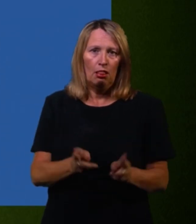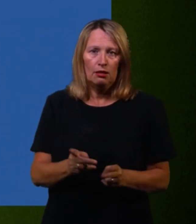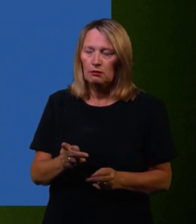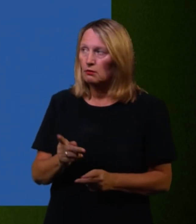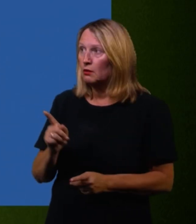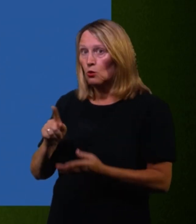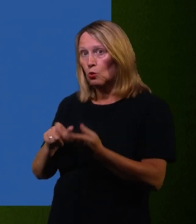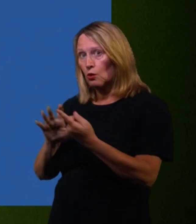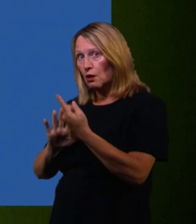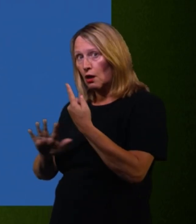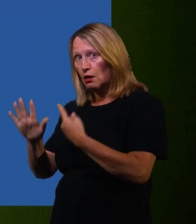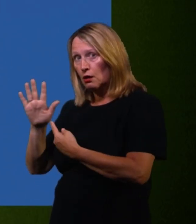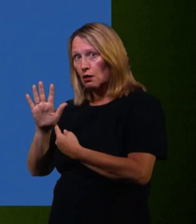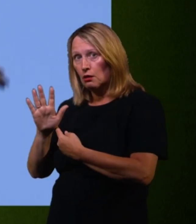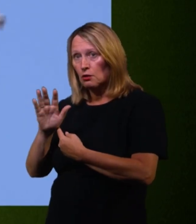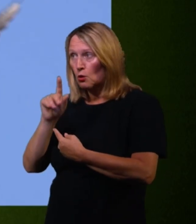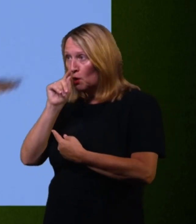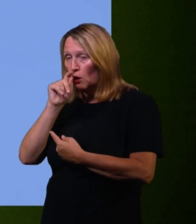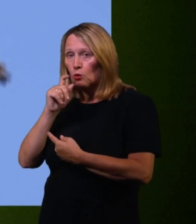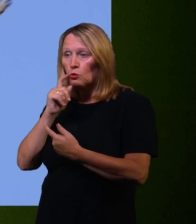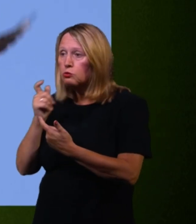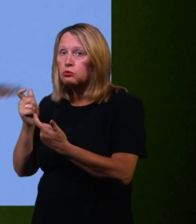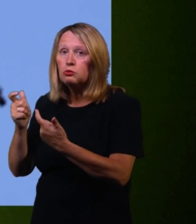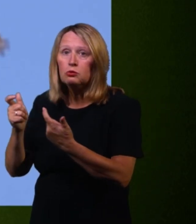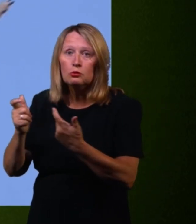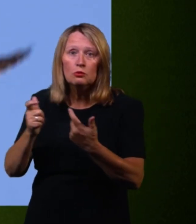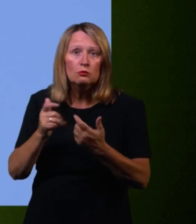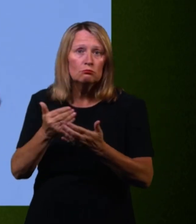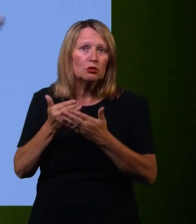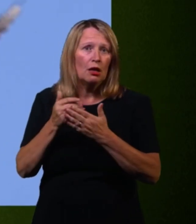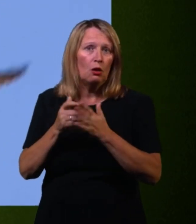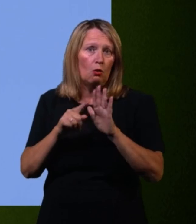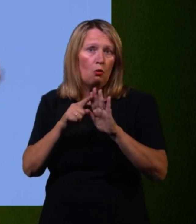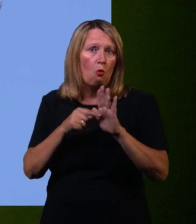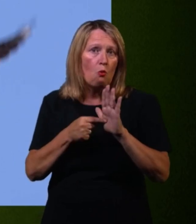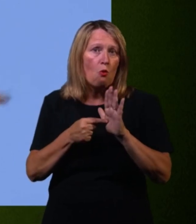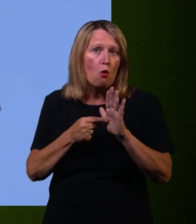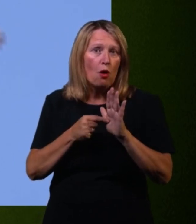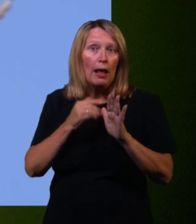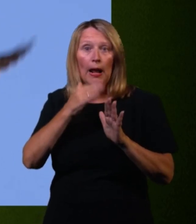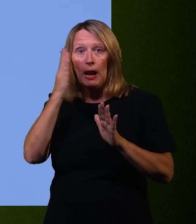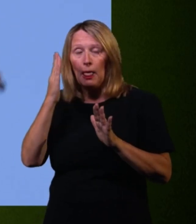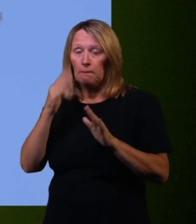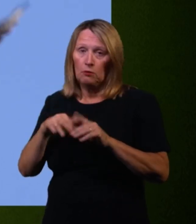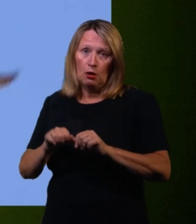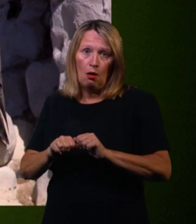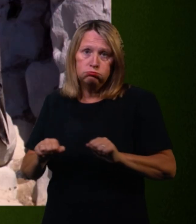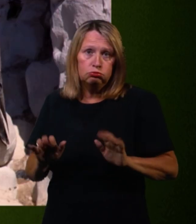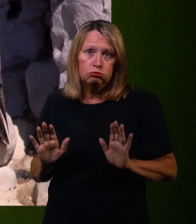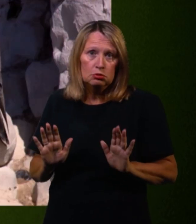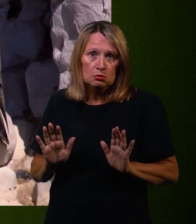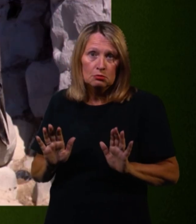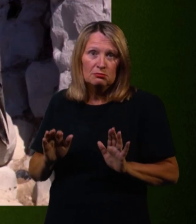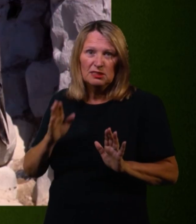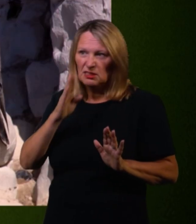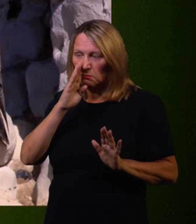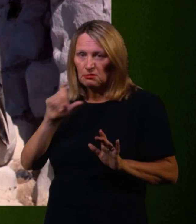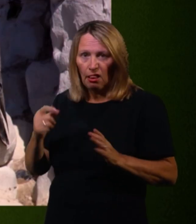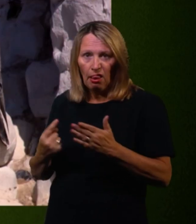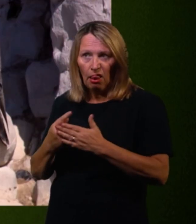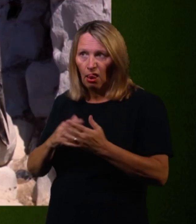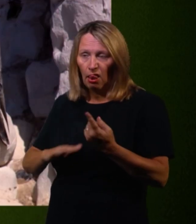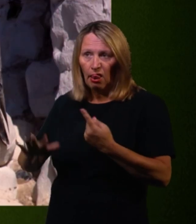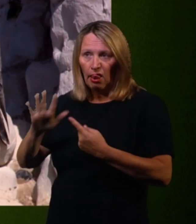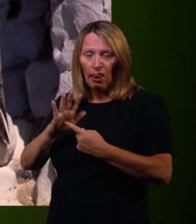In the UK, all birds of prey are protected by law, and killing them is illegal. But sadly, it's still happening all over